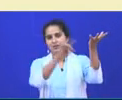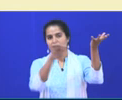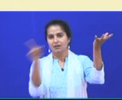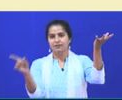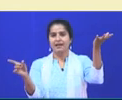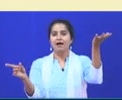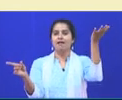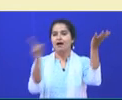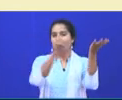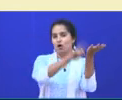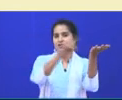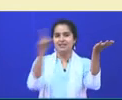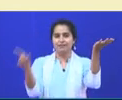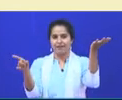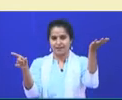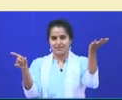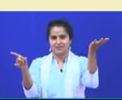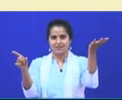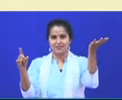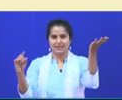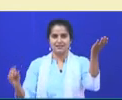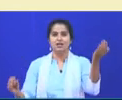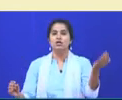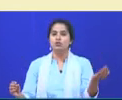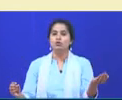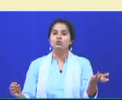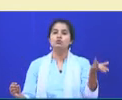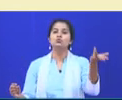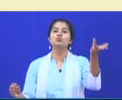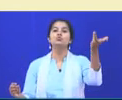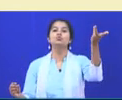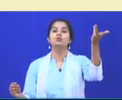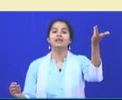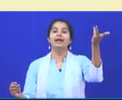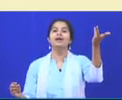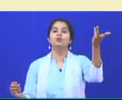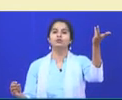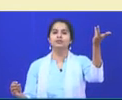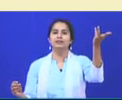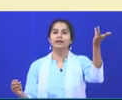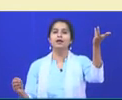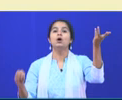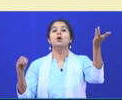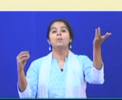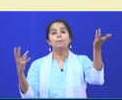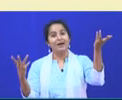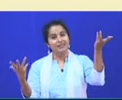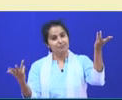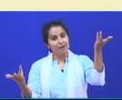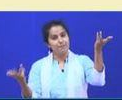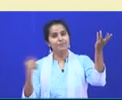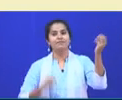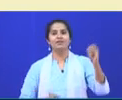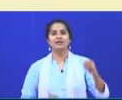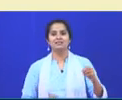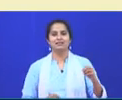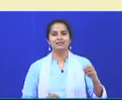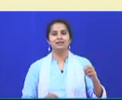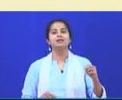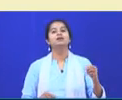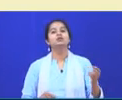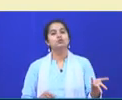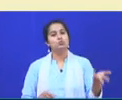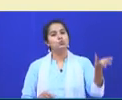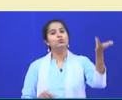blooms. They are a cause and effect in a sense. So, Surye Udite Padmam